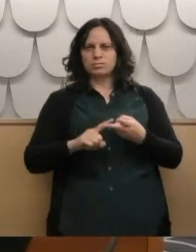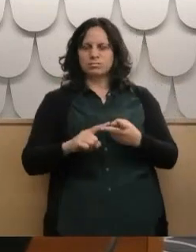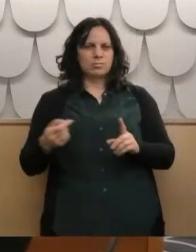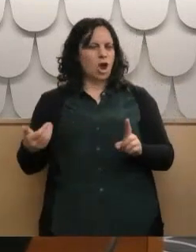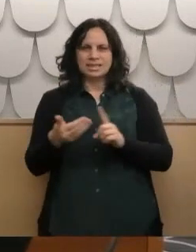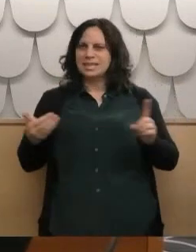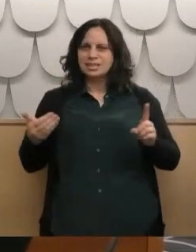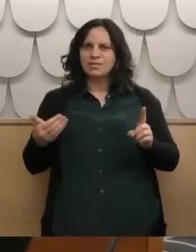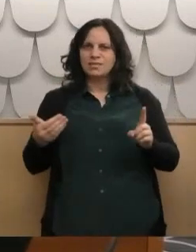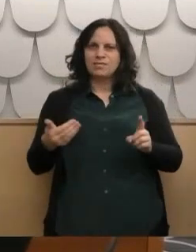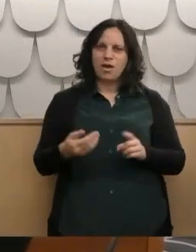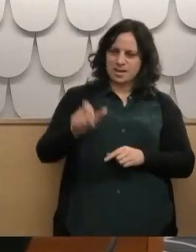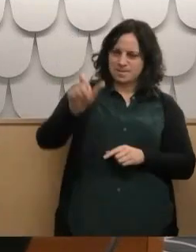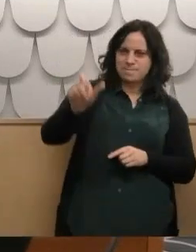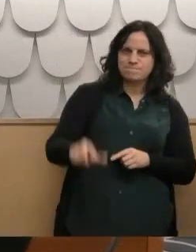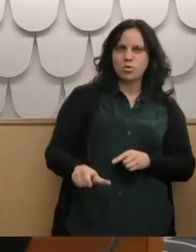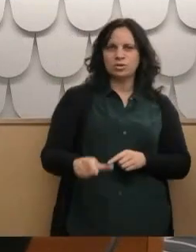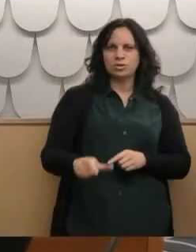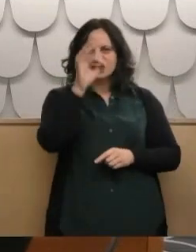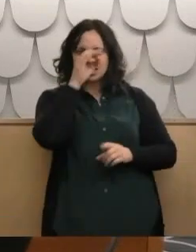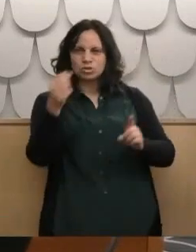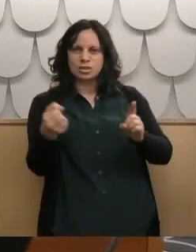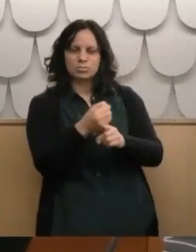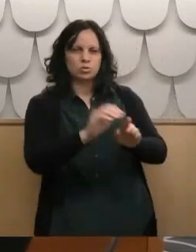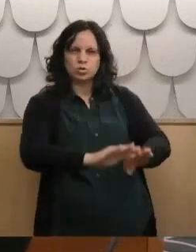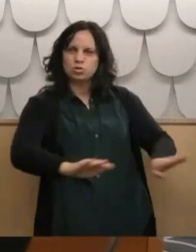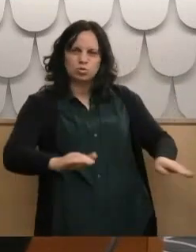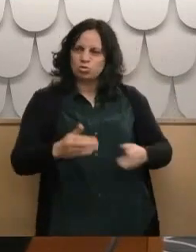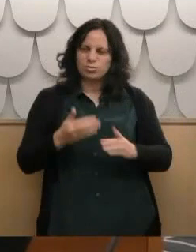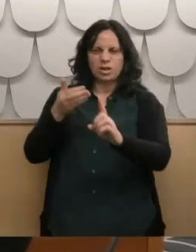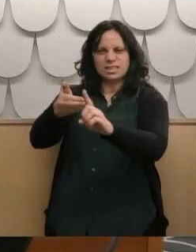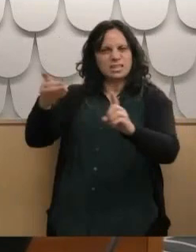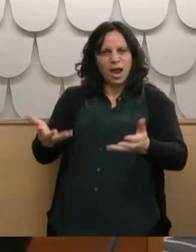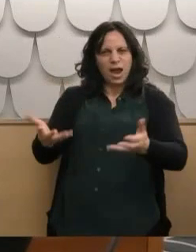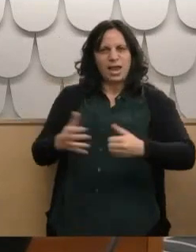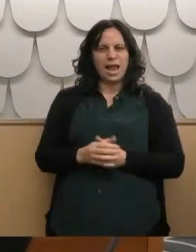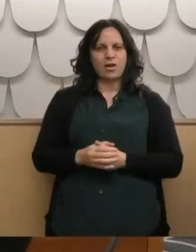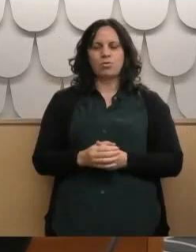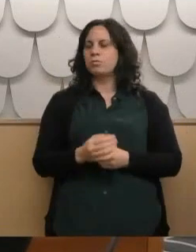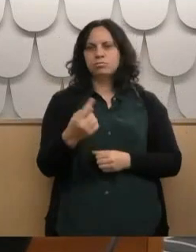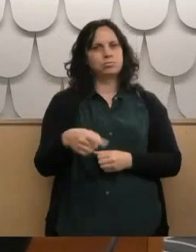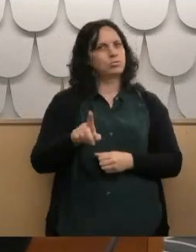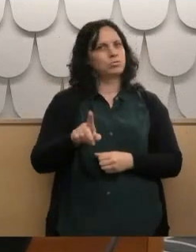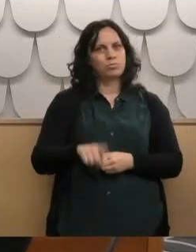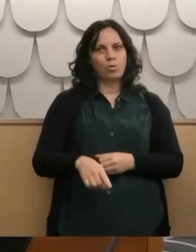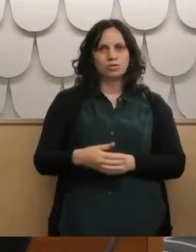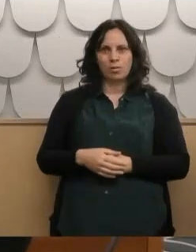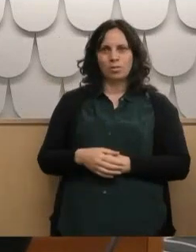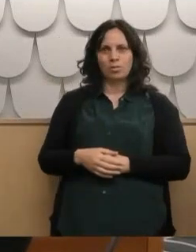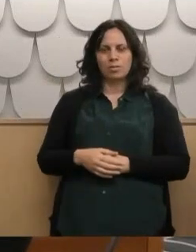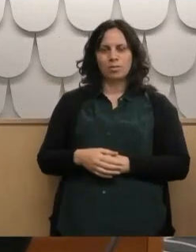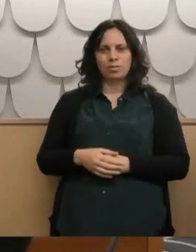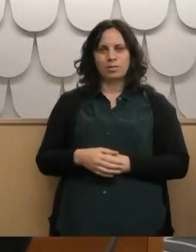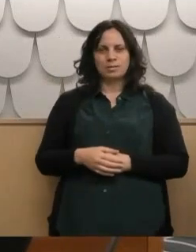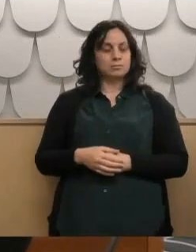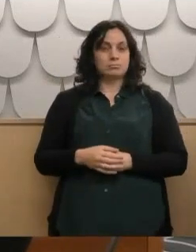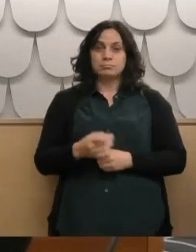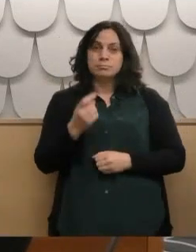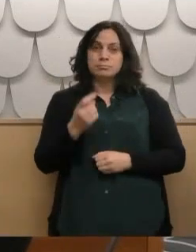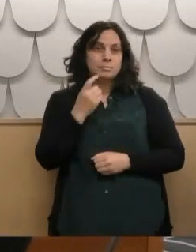pedophile? It's almost impossible at the outset. It is not